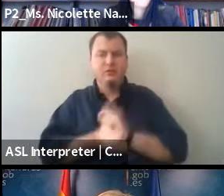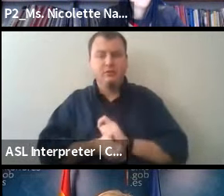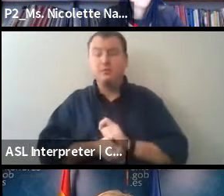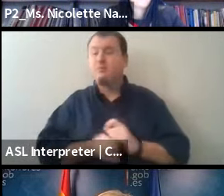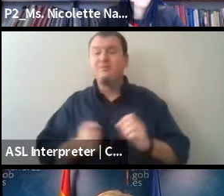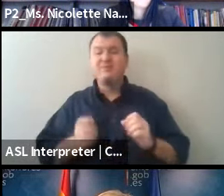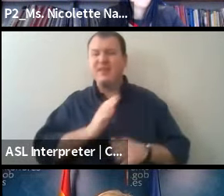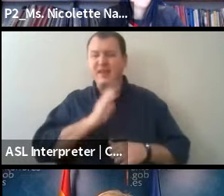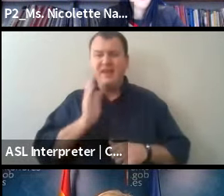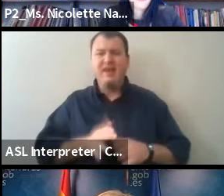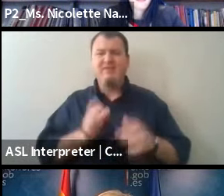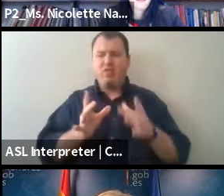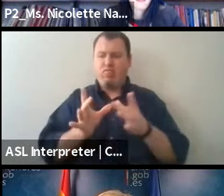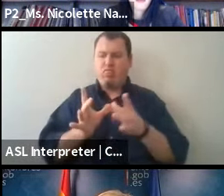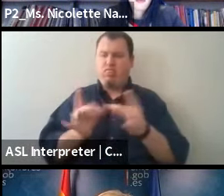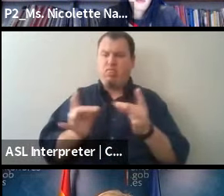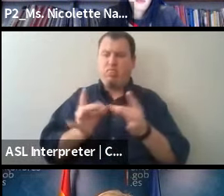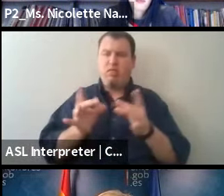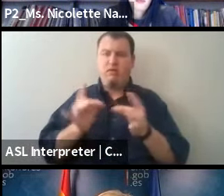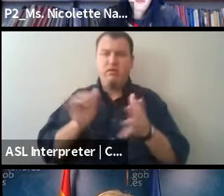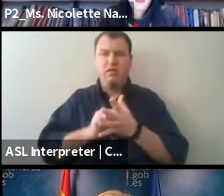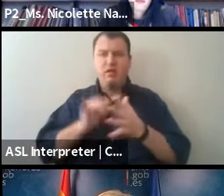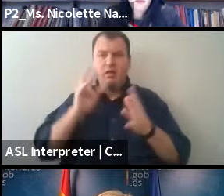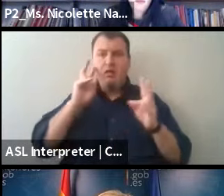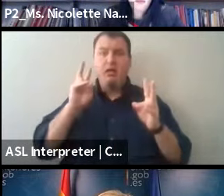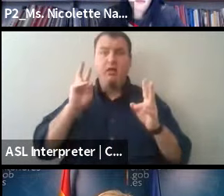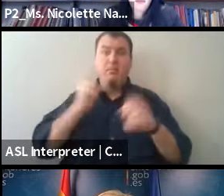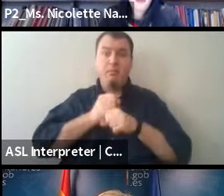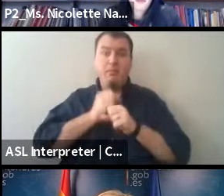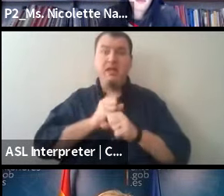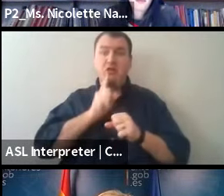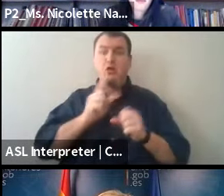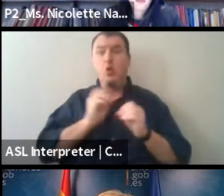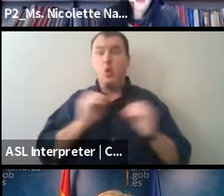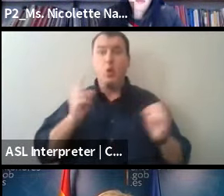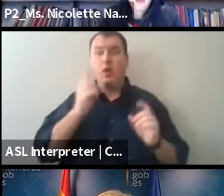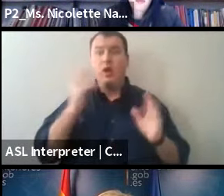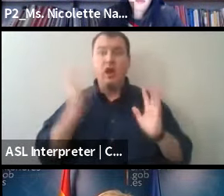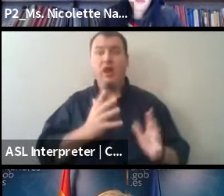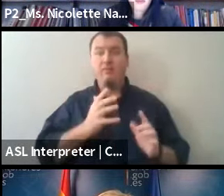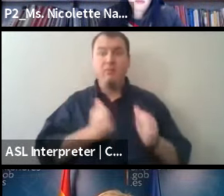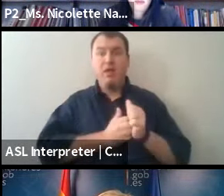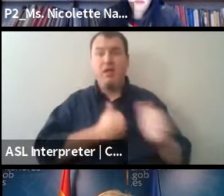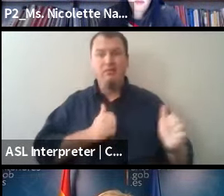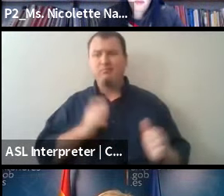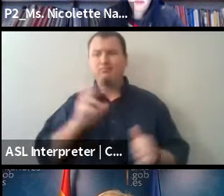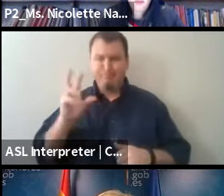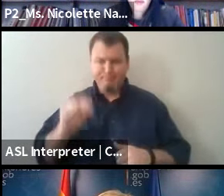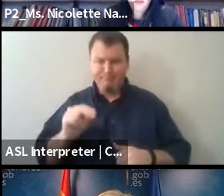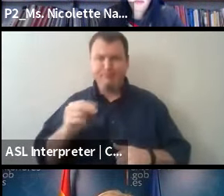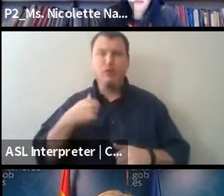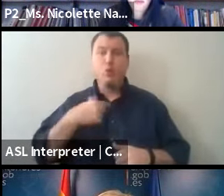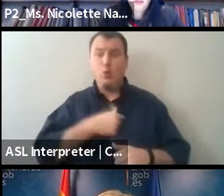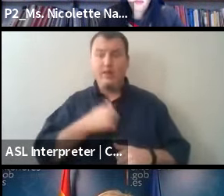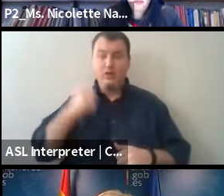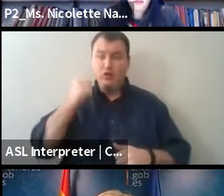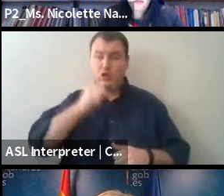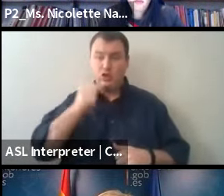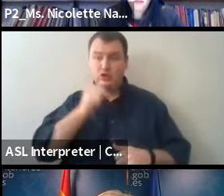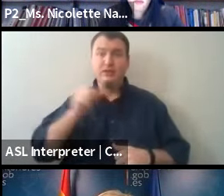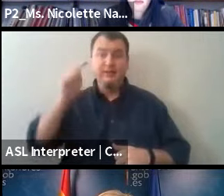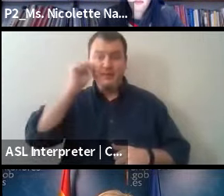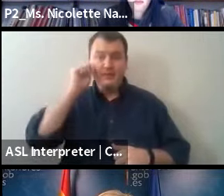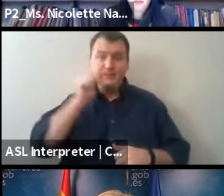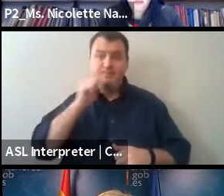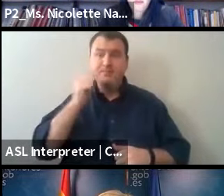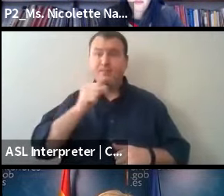never a narrative that was the mythical, ensure that no one is left behind, because collectively, we, the girls, the adolescents,